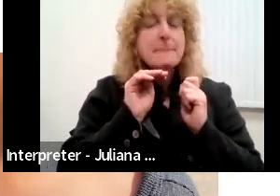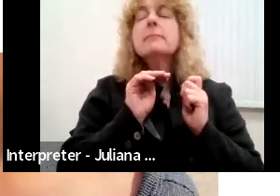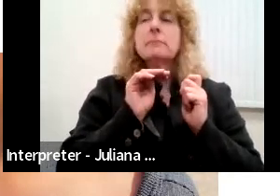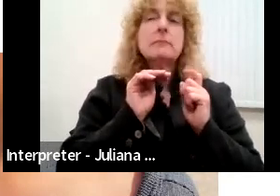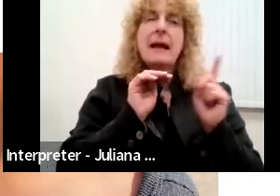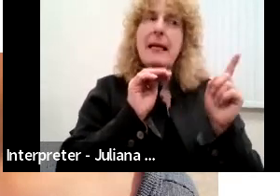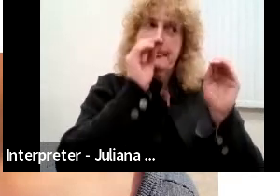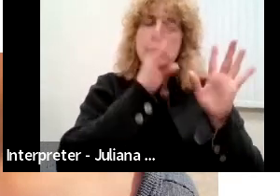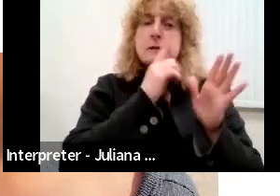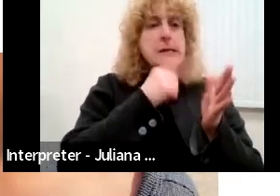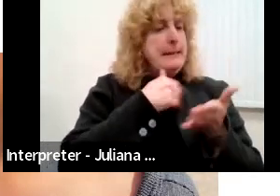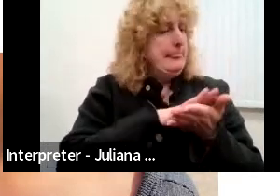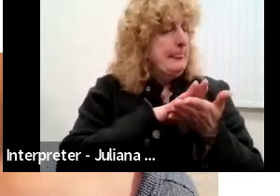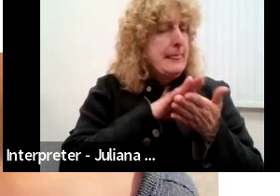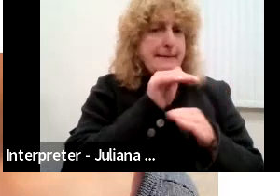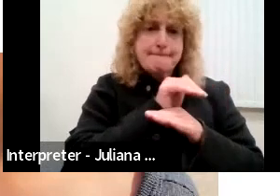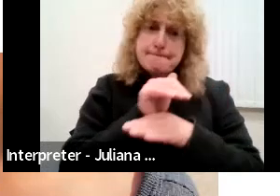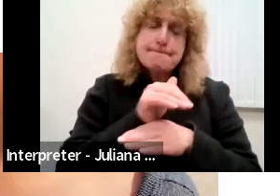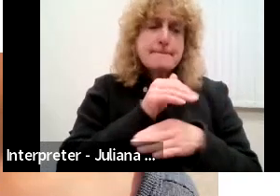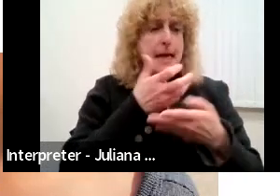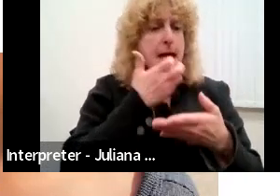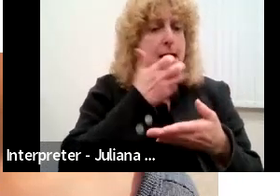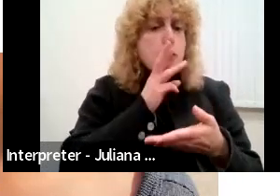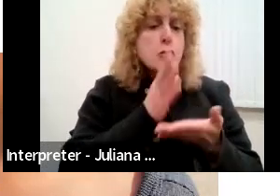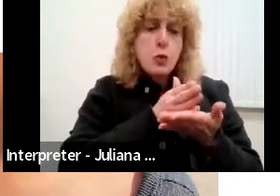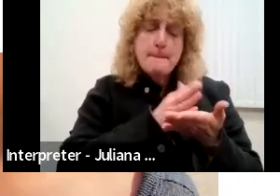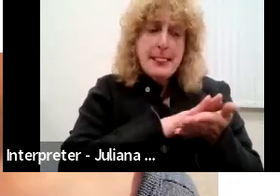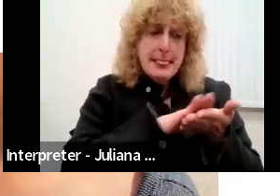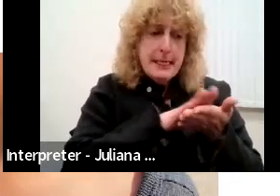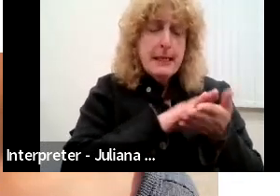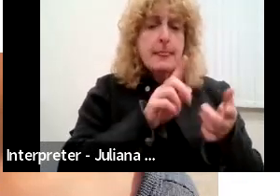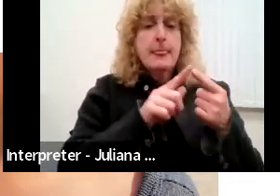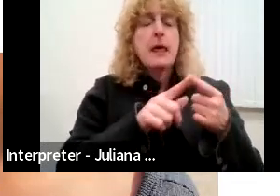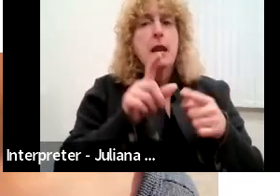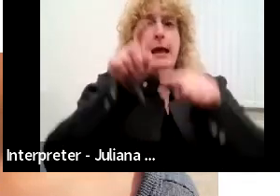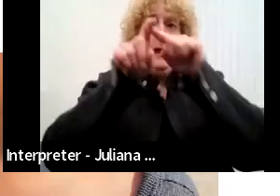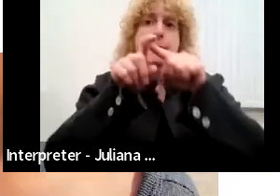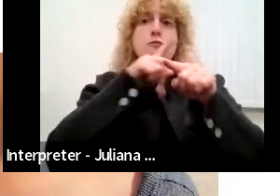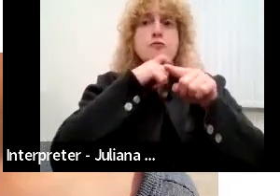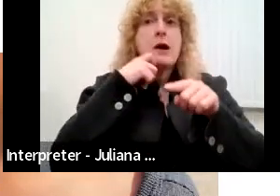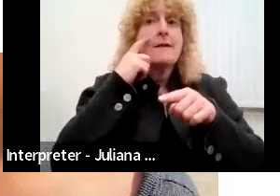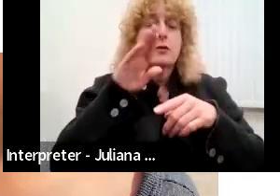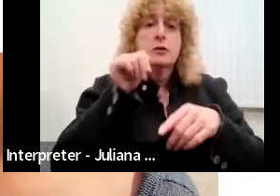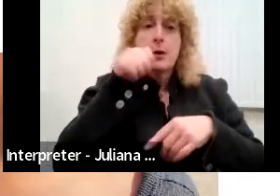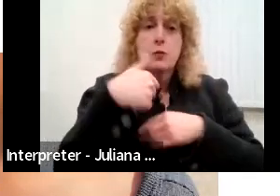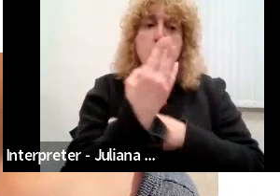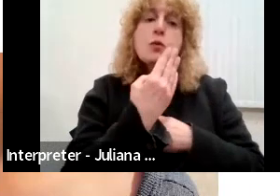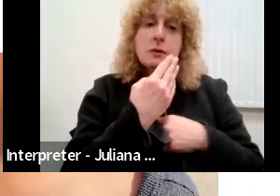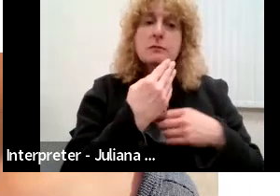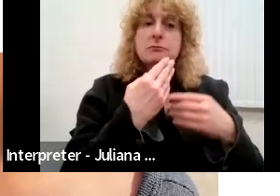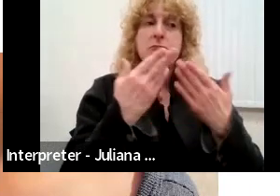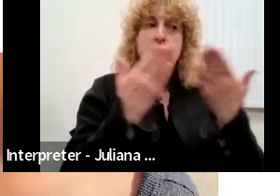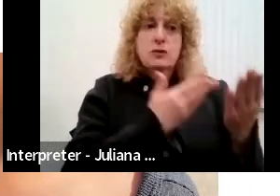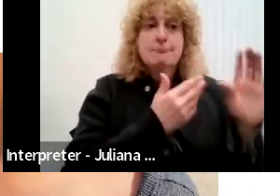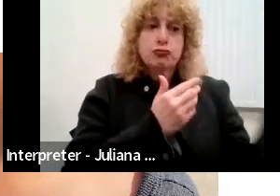on like I clean it every night, I dump it in hot water and soap, and she cleaned it and then would hang it to dry for the next morning. Um I